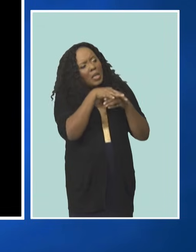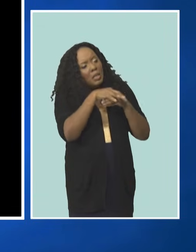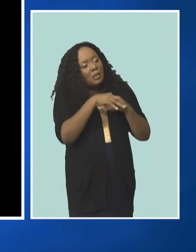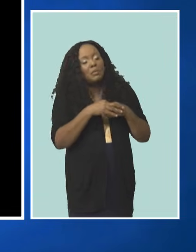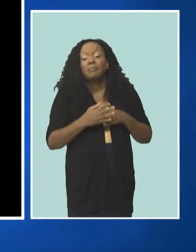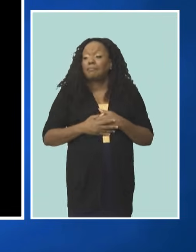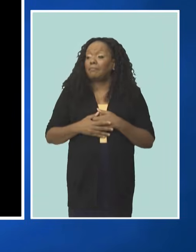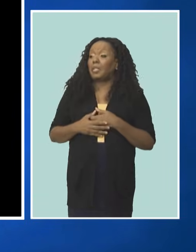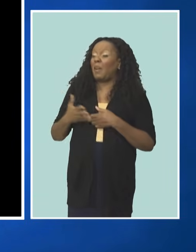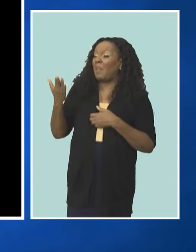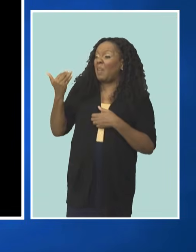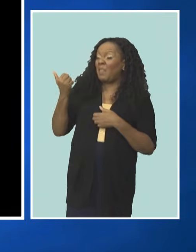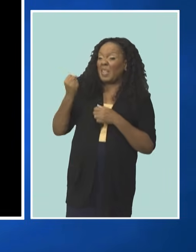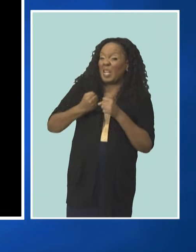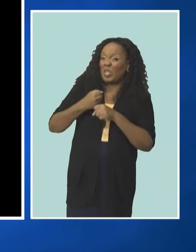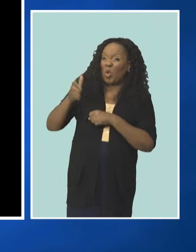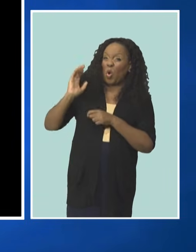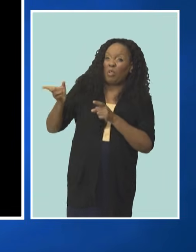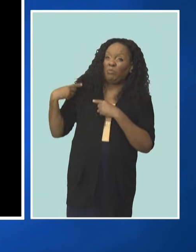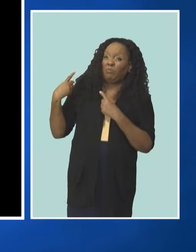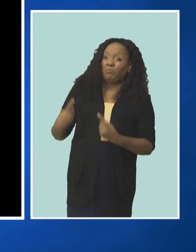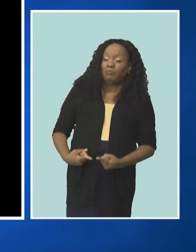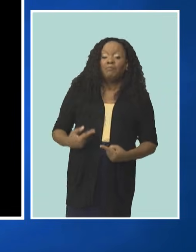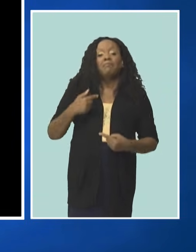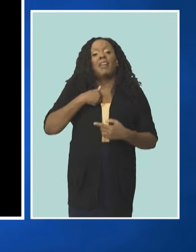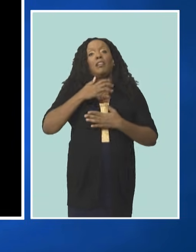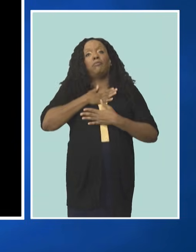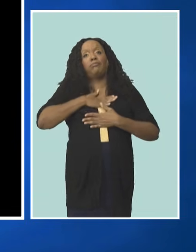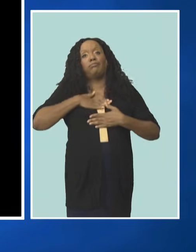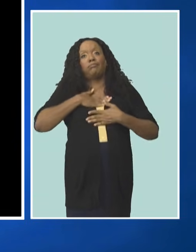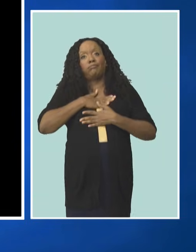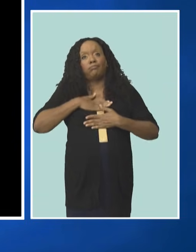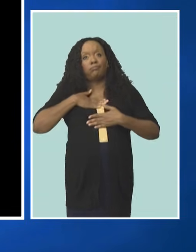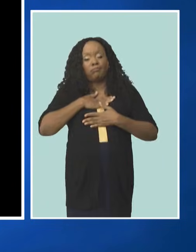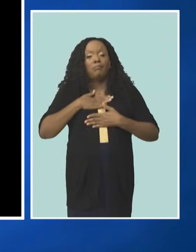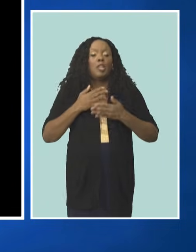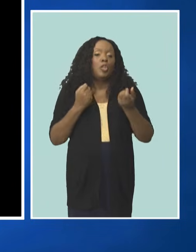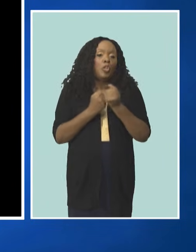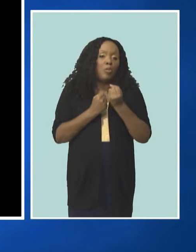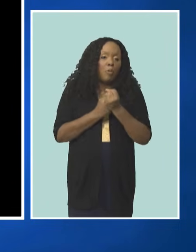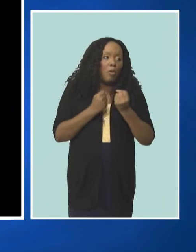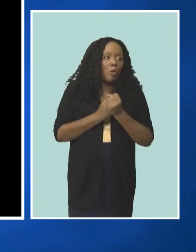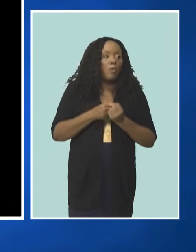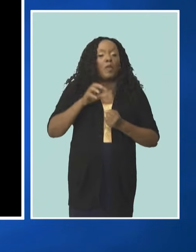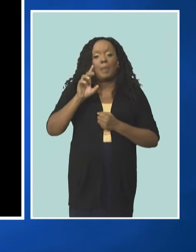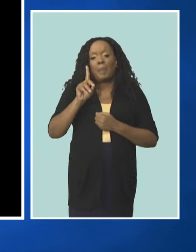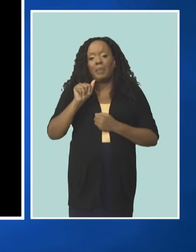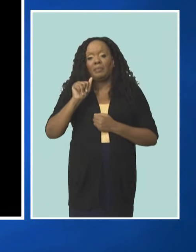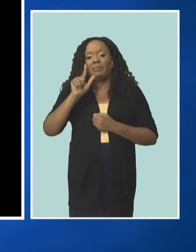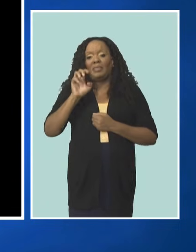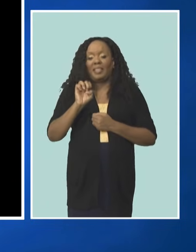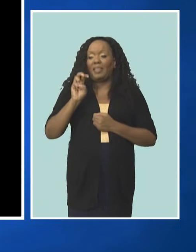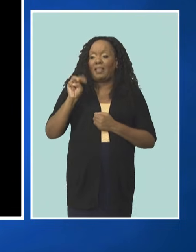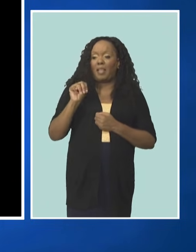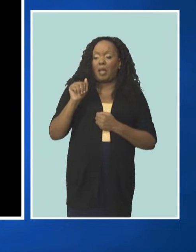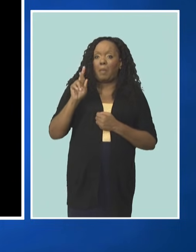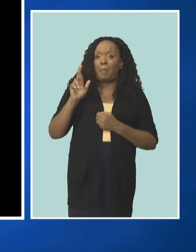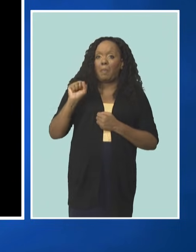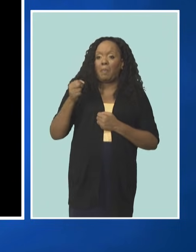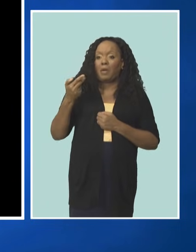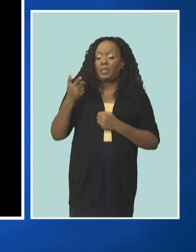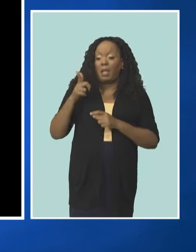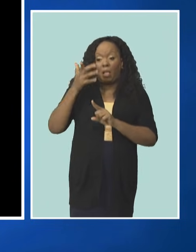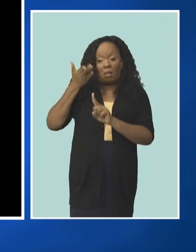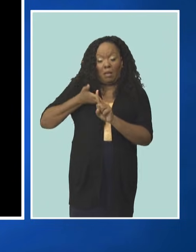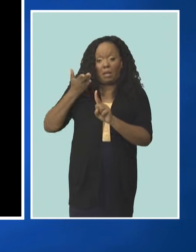now, I have enjoyed his unwavering support and encouragement. And as he prepares to pass the baton